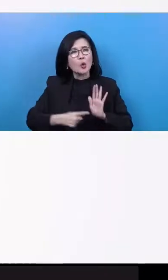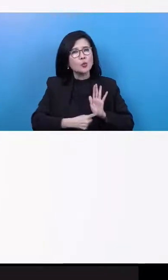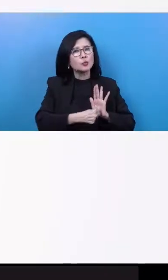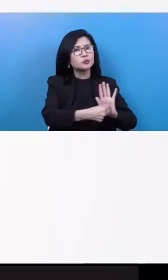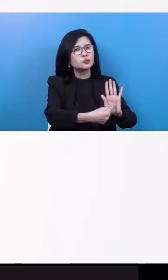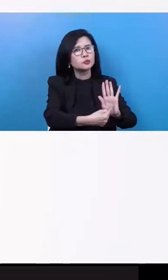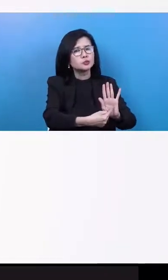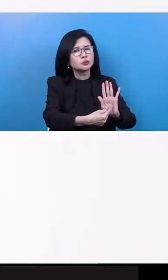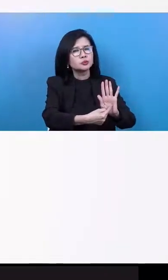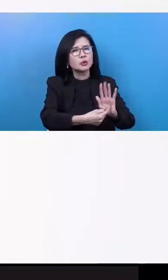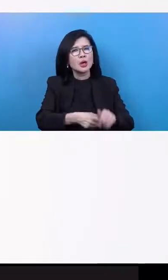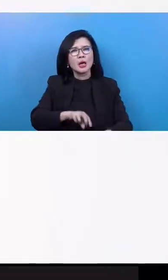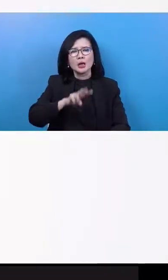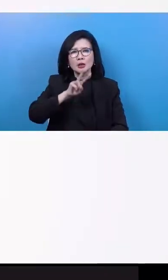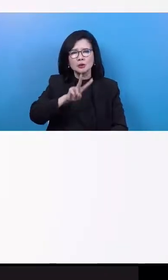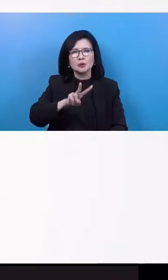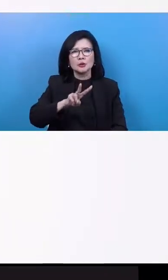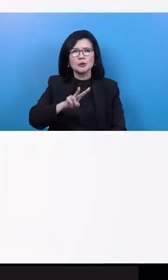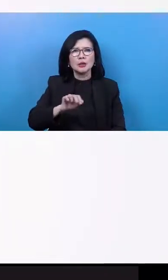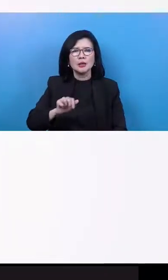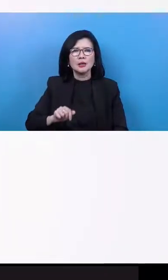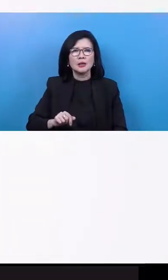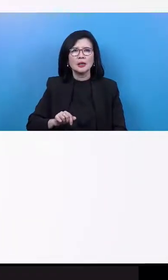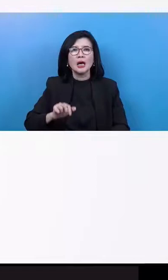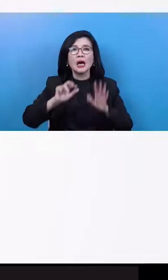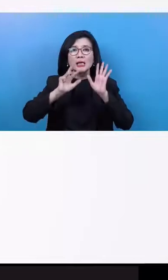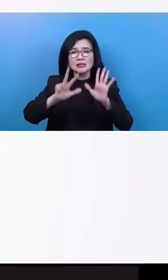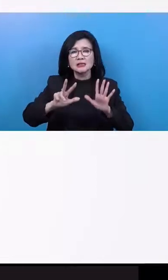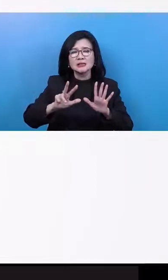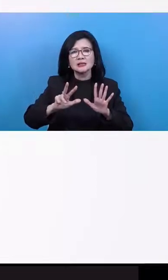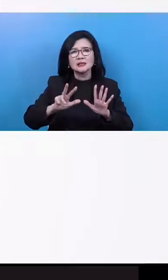12.9 million people in 2019 received